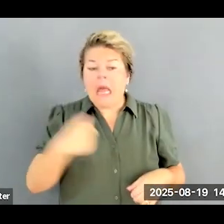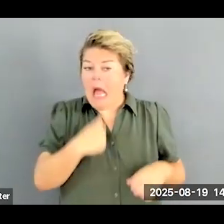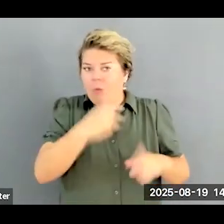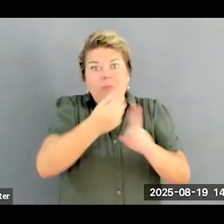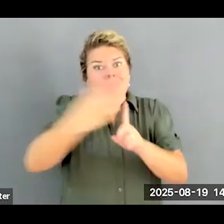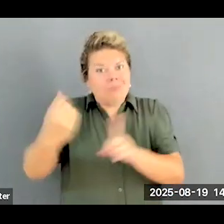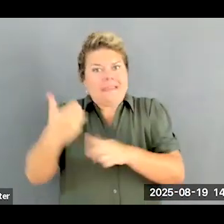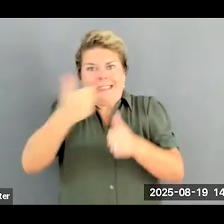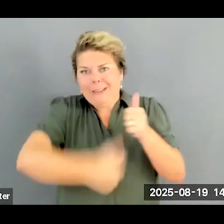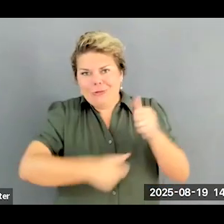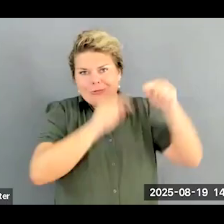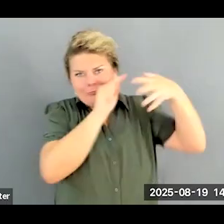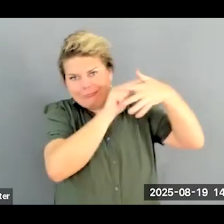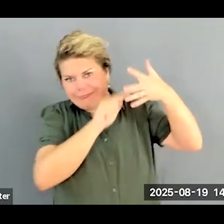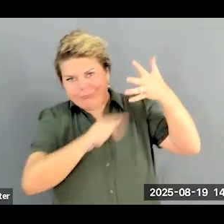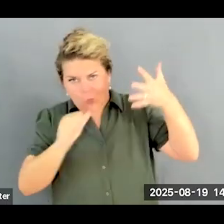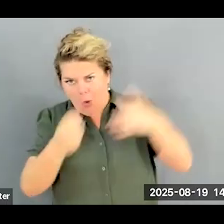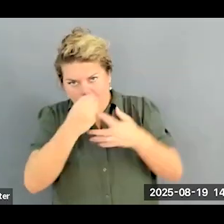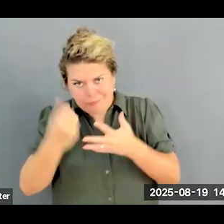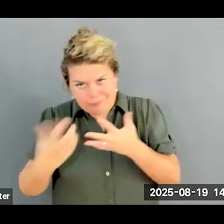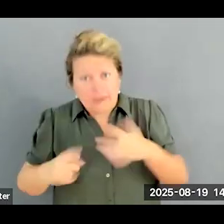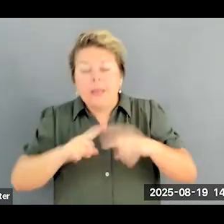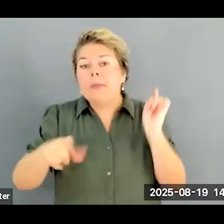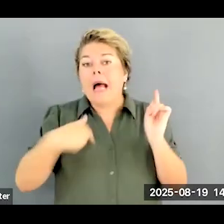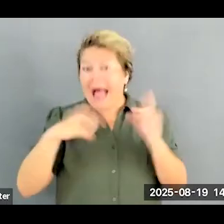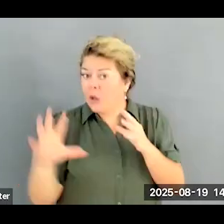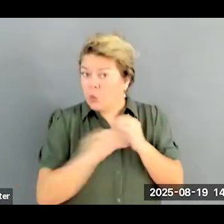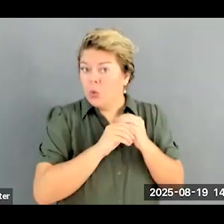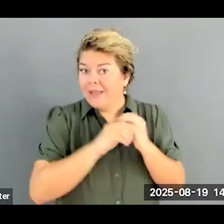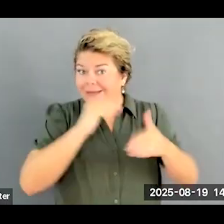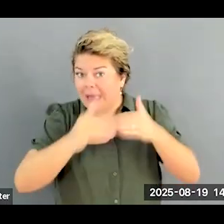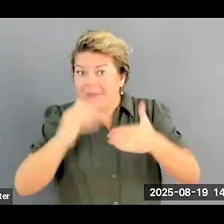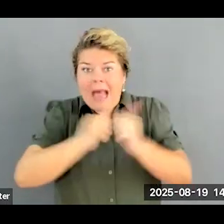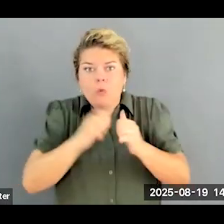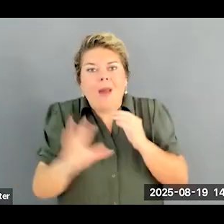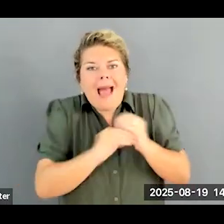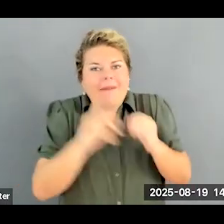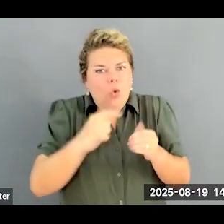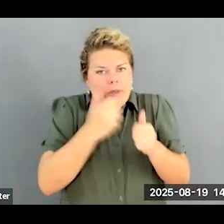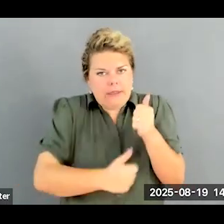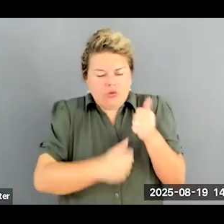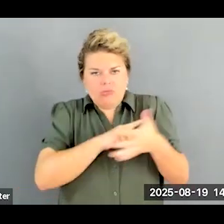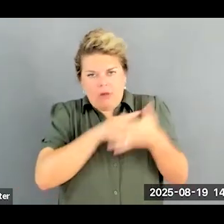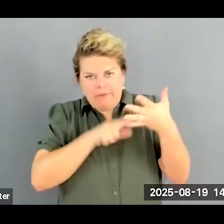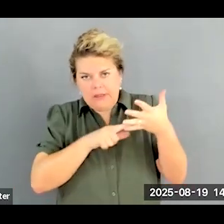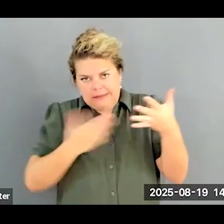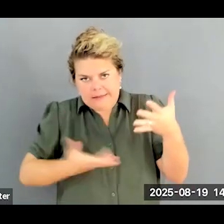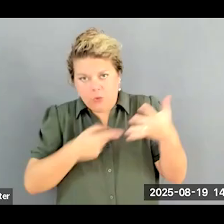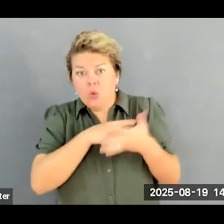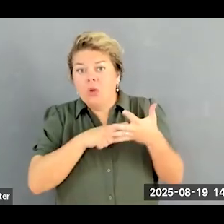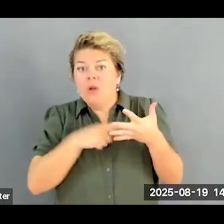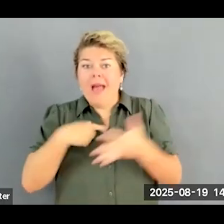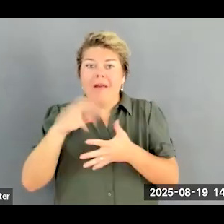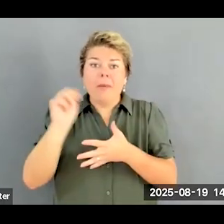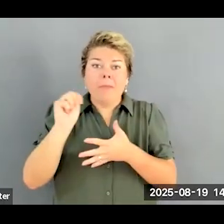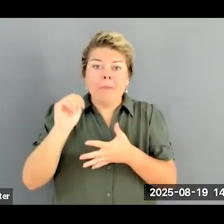of these options, but I have included detailed steps on how to add alt text for each of the platforms listed here, which we have